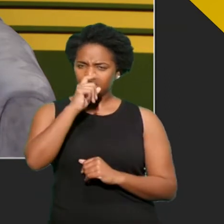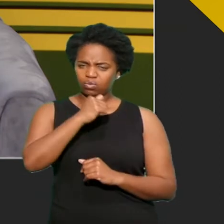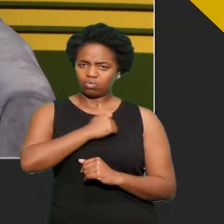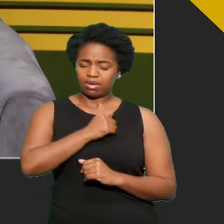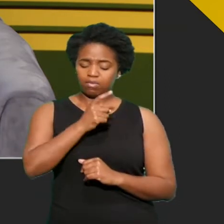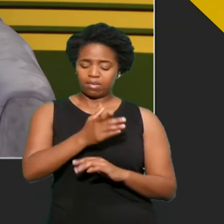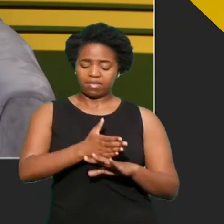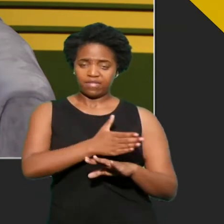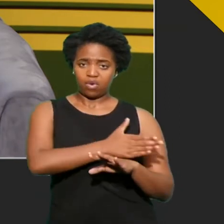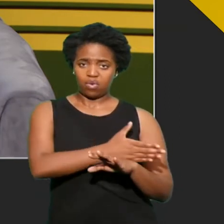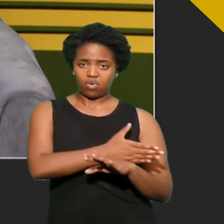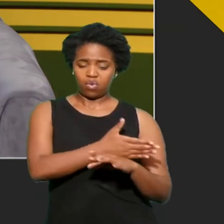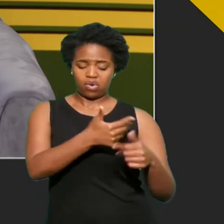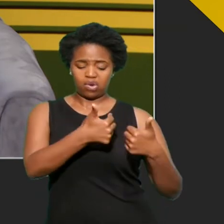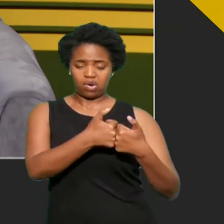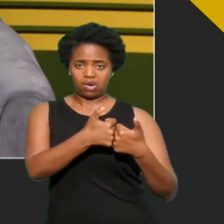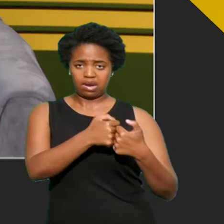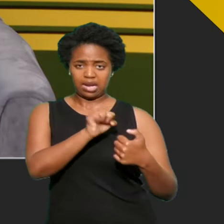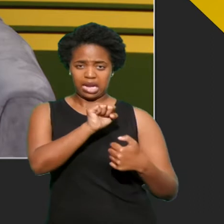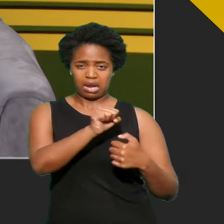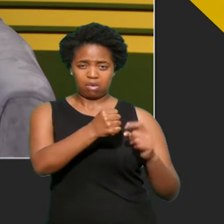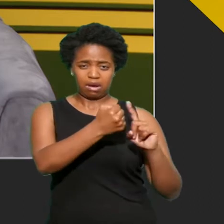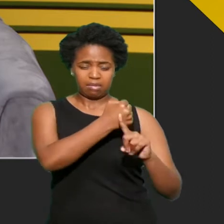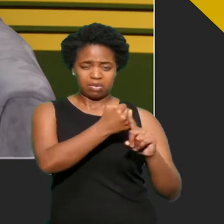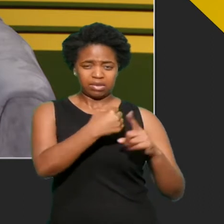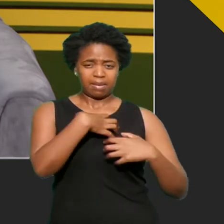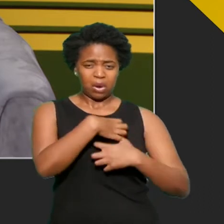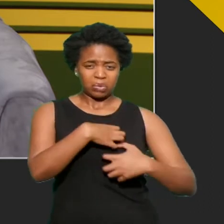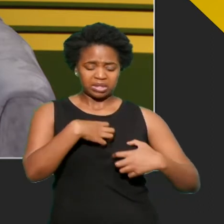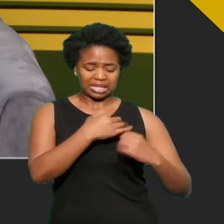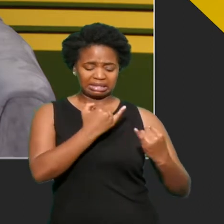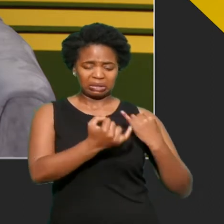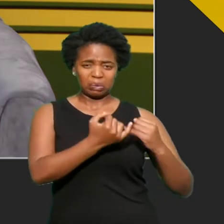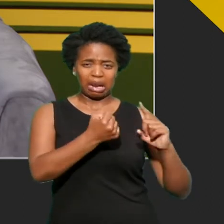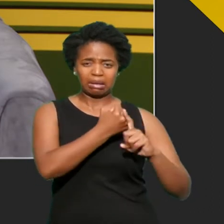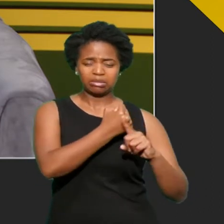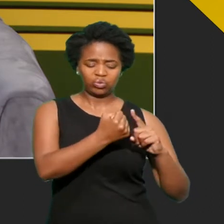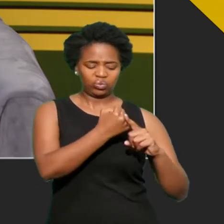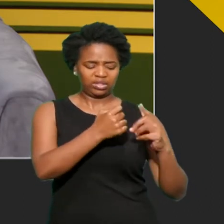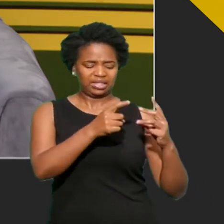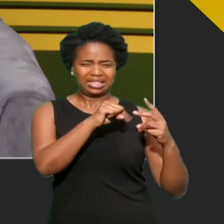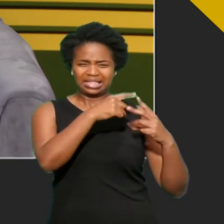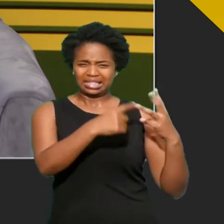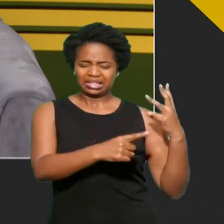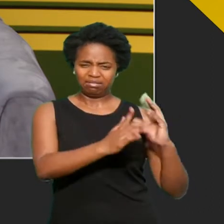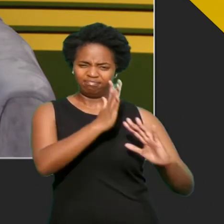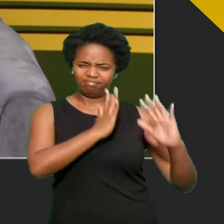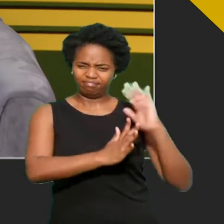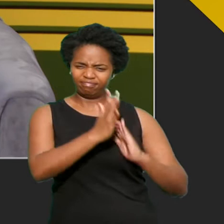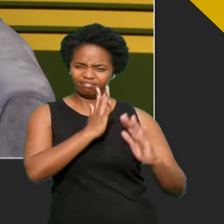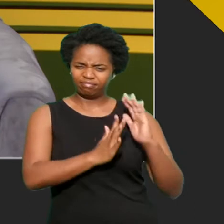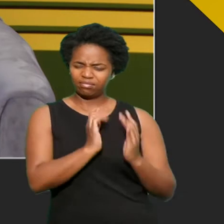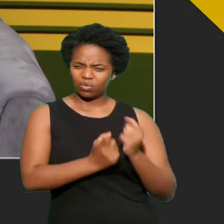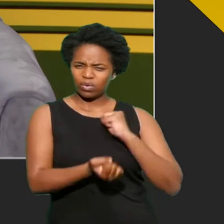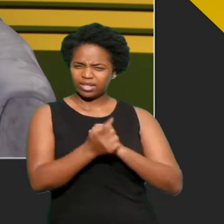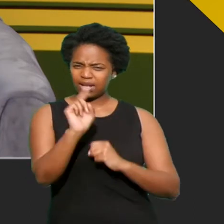were previously in an abusive relationship where it was physical, emotional, and sexual abuse. Can you tell us about that relationship, Buti? What